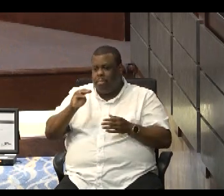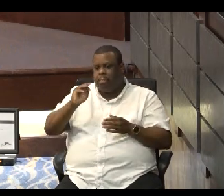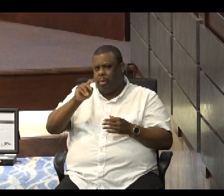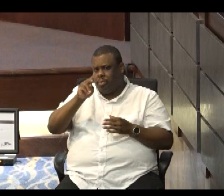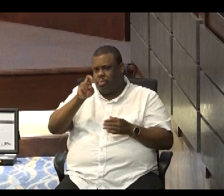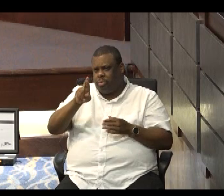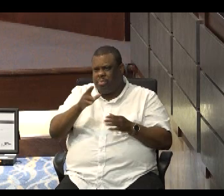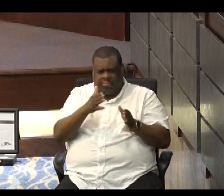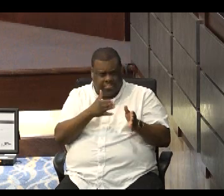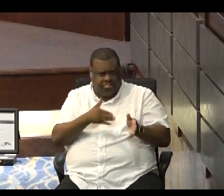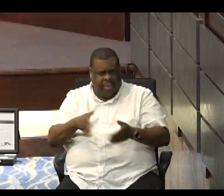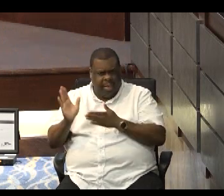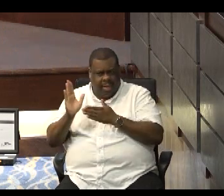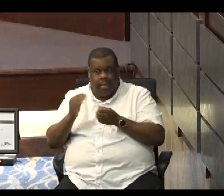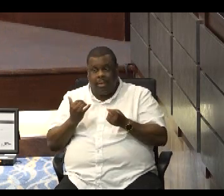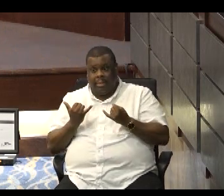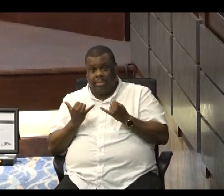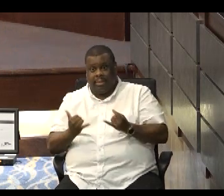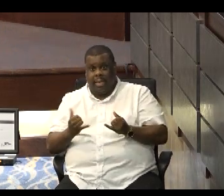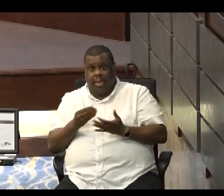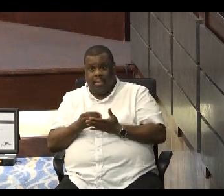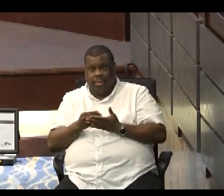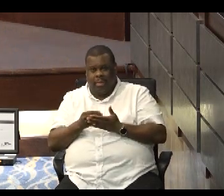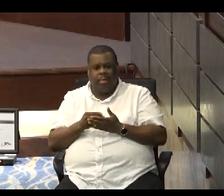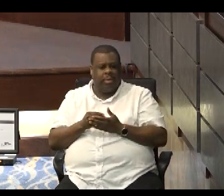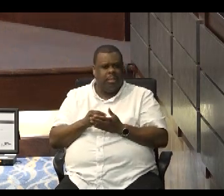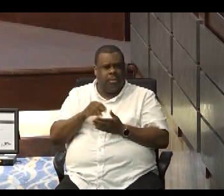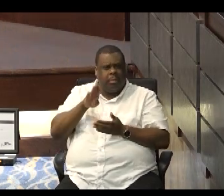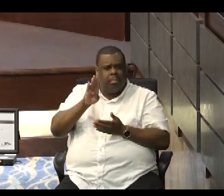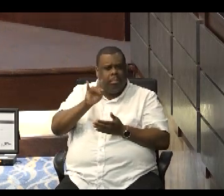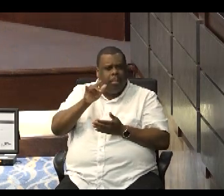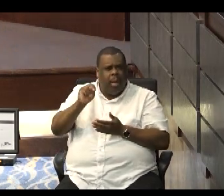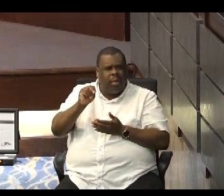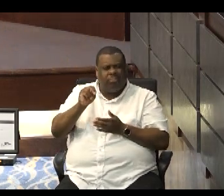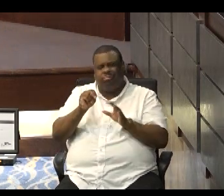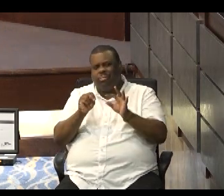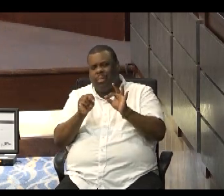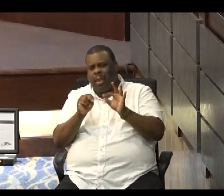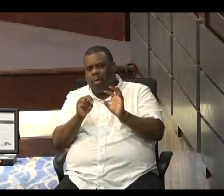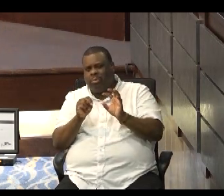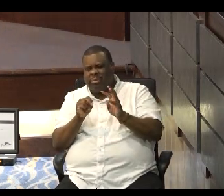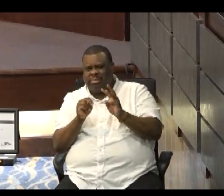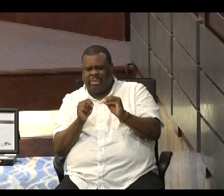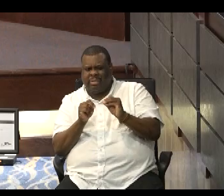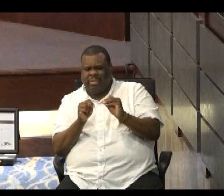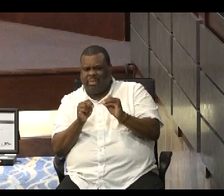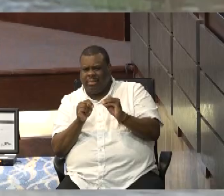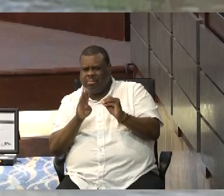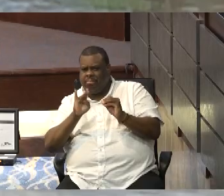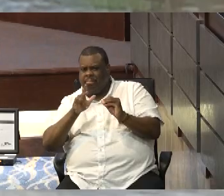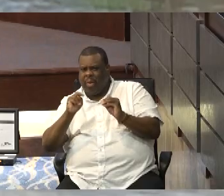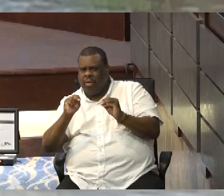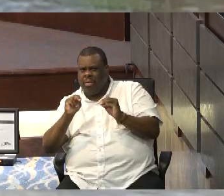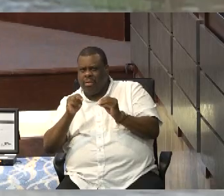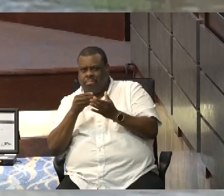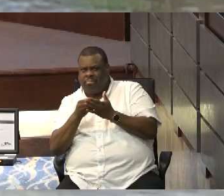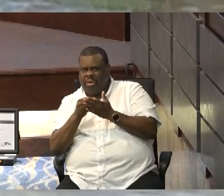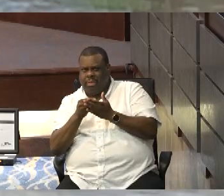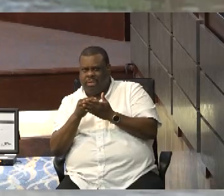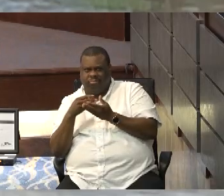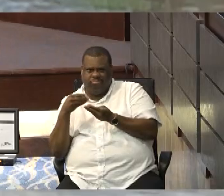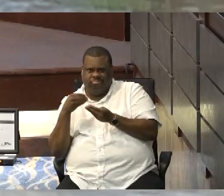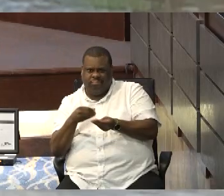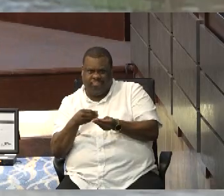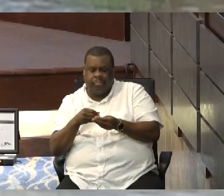In today's dollars, that's nearly $1,965 million in assets. So what are we trying